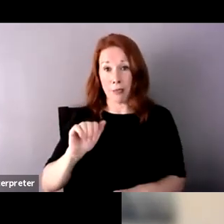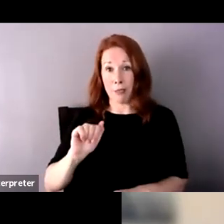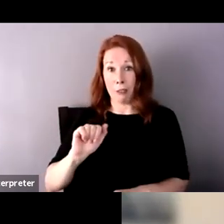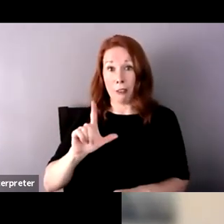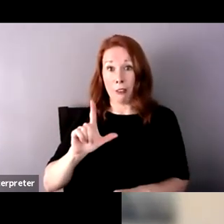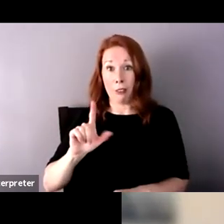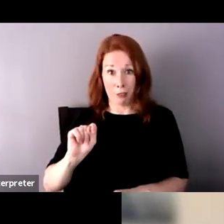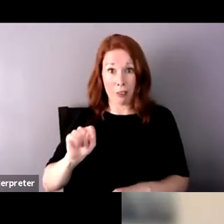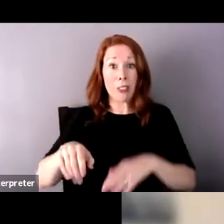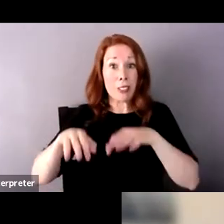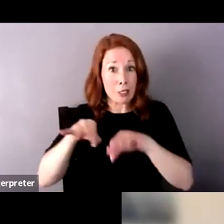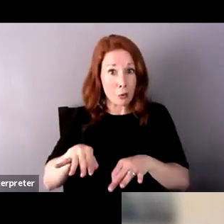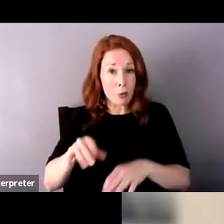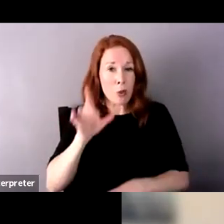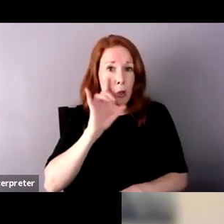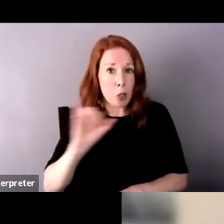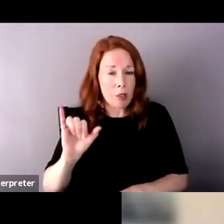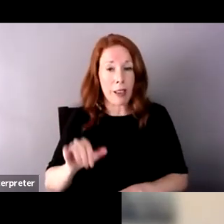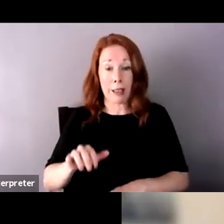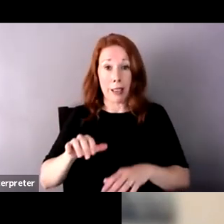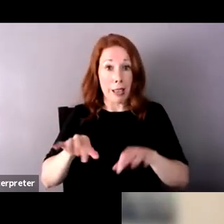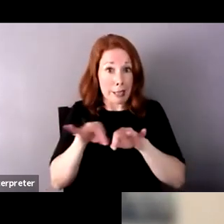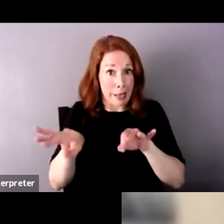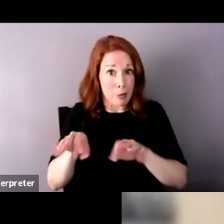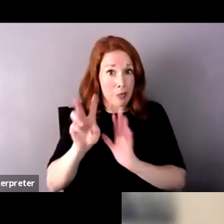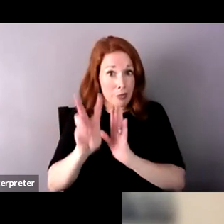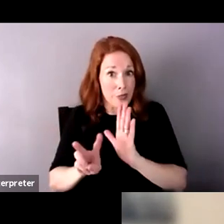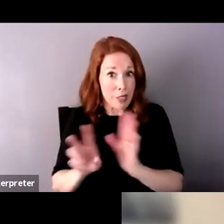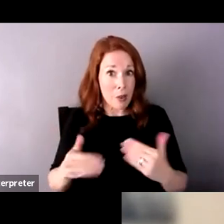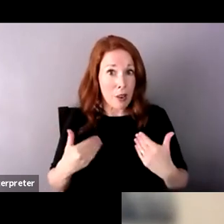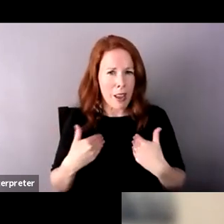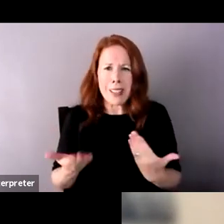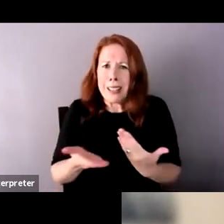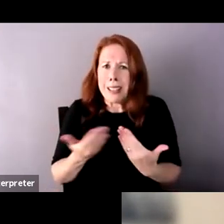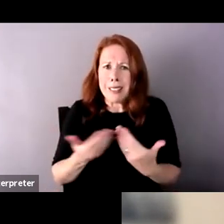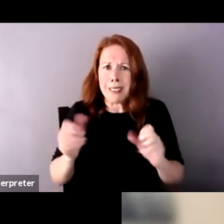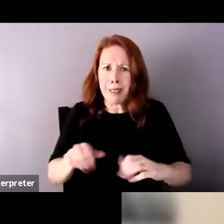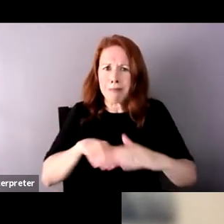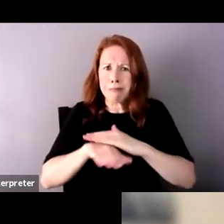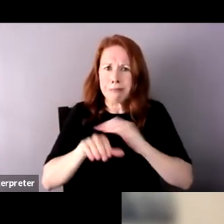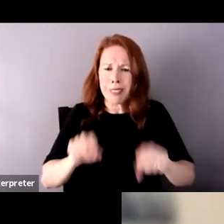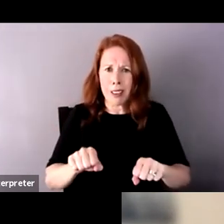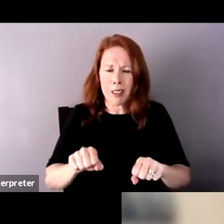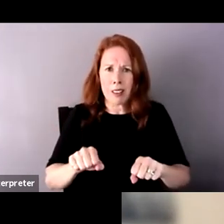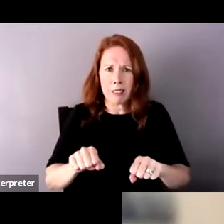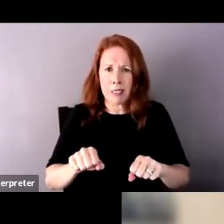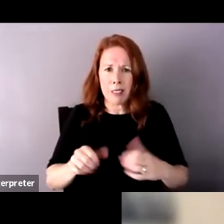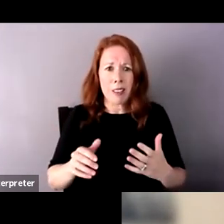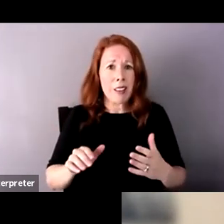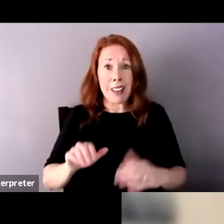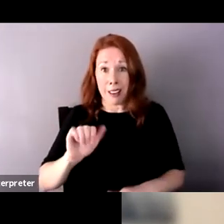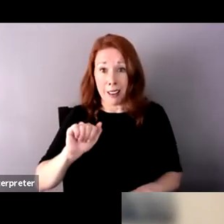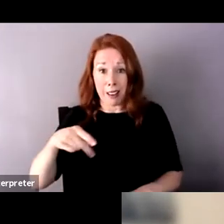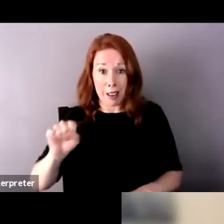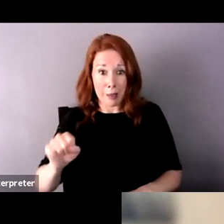descriptions, making sure that you've got captions on your videos. These are really easy things to do. They don't take very long, and there's great apps for